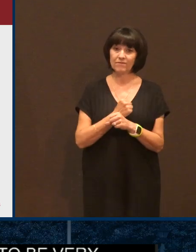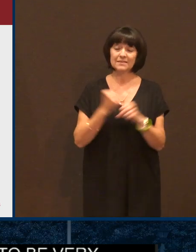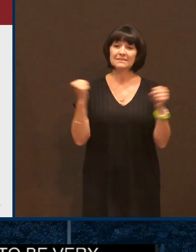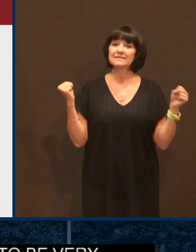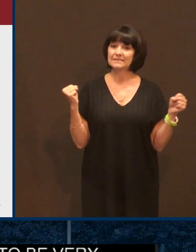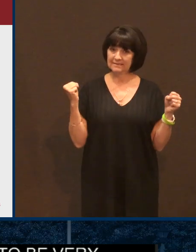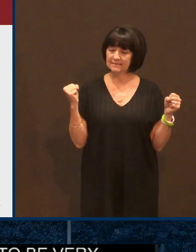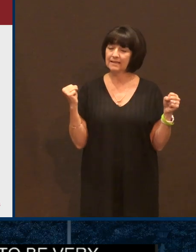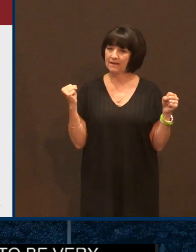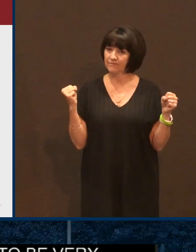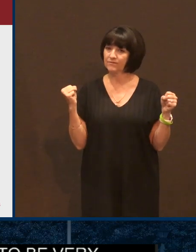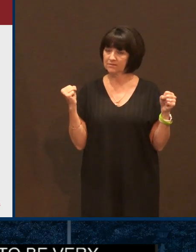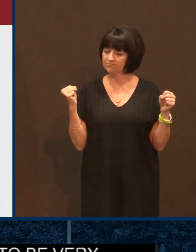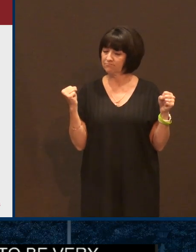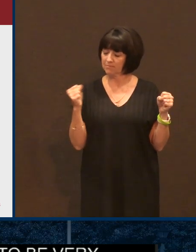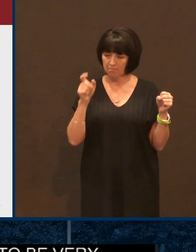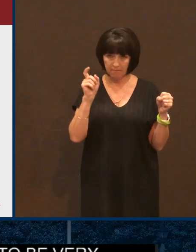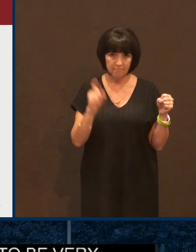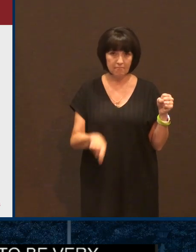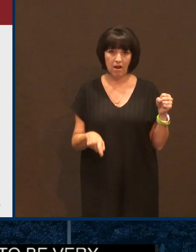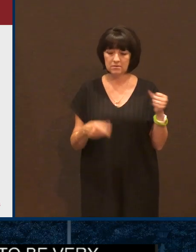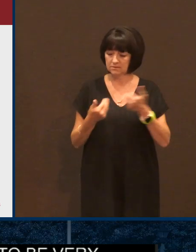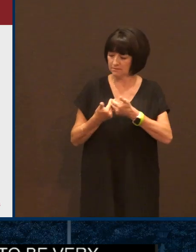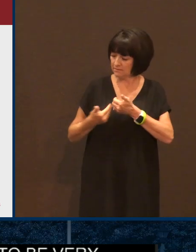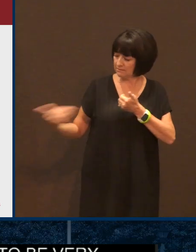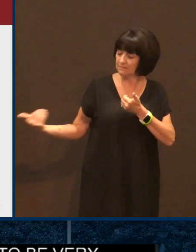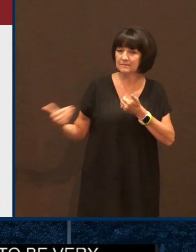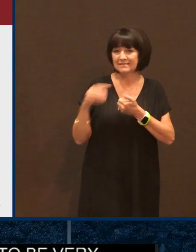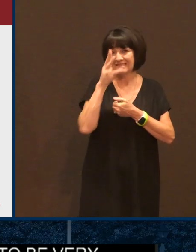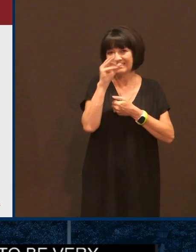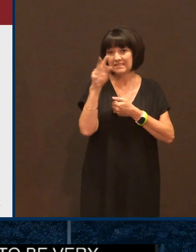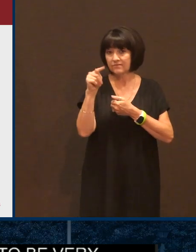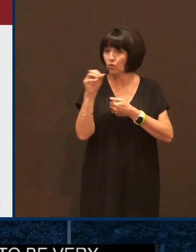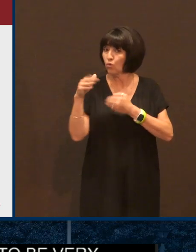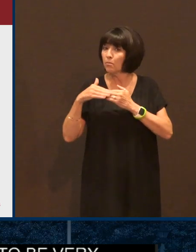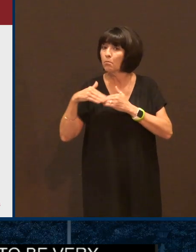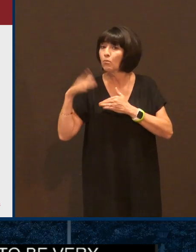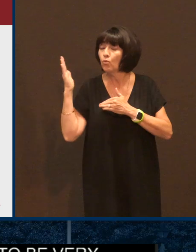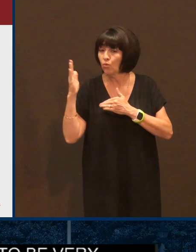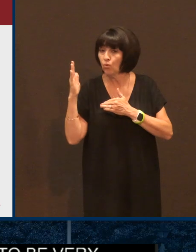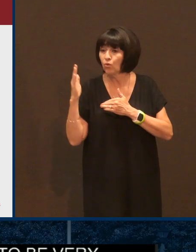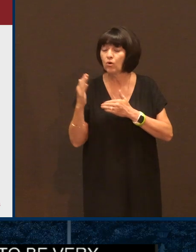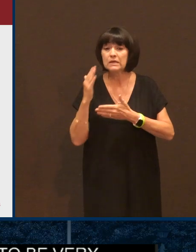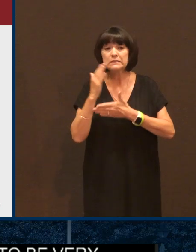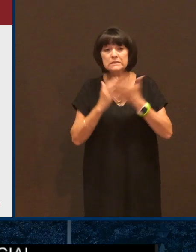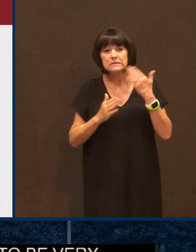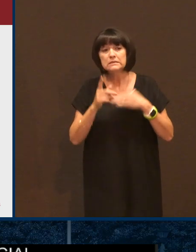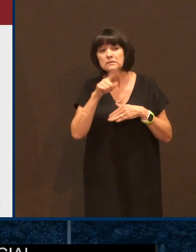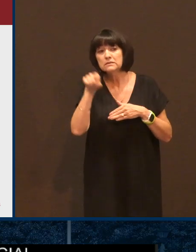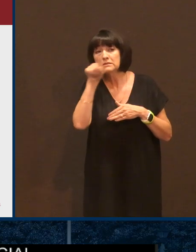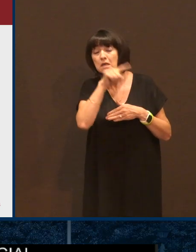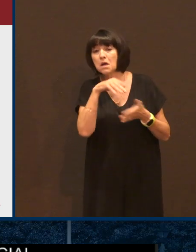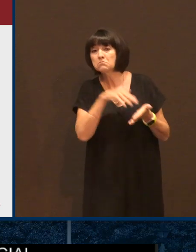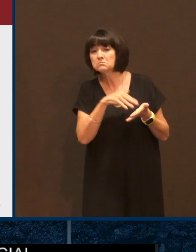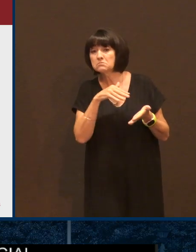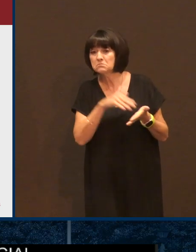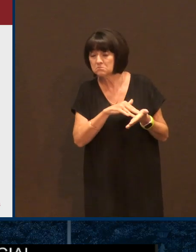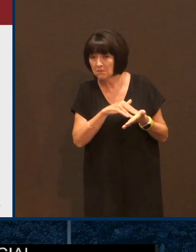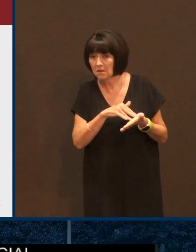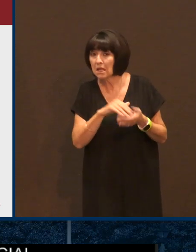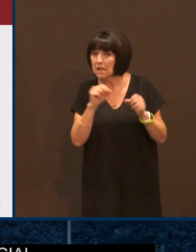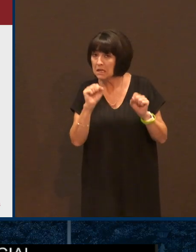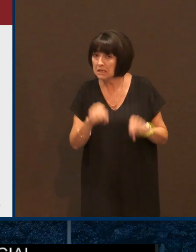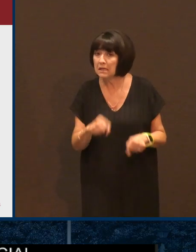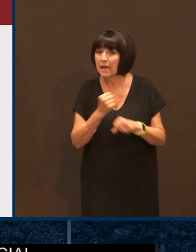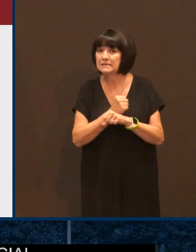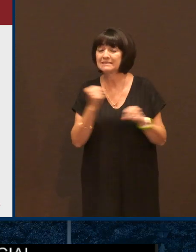aim for 6 feet or more. There is some science that supports 3 feet or more, as long as the children